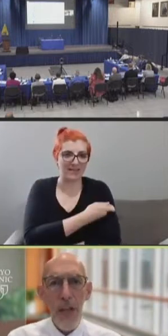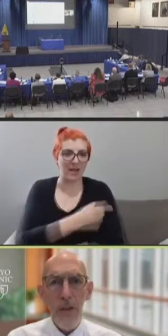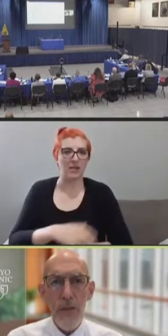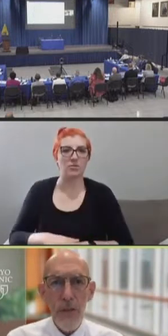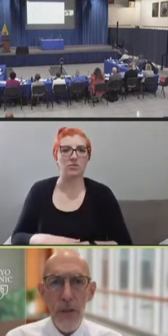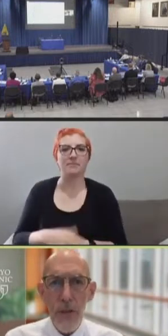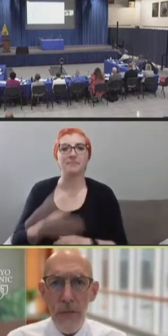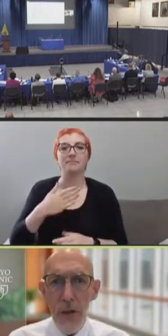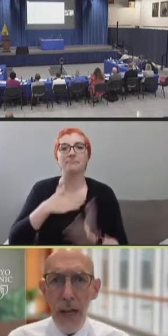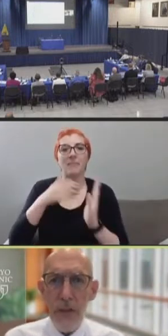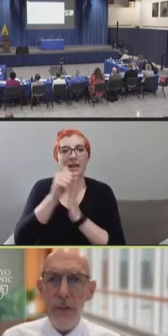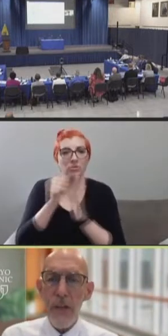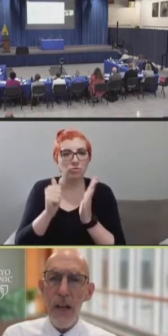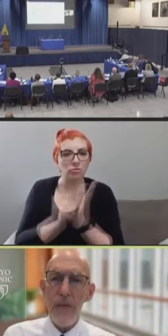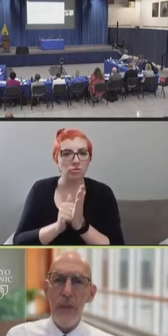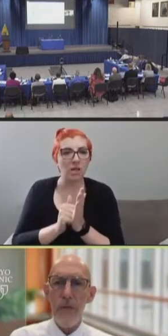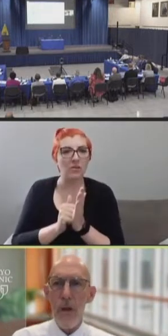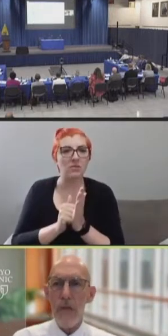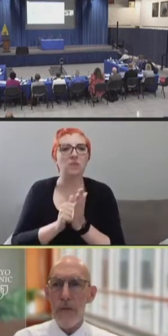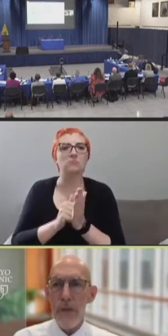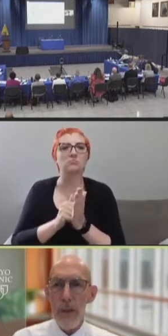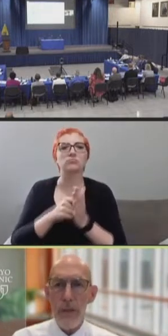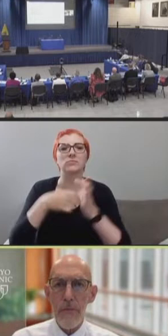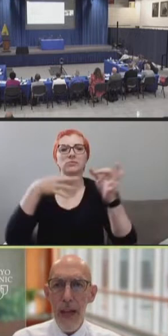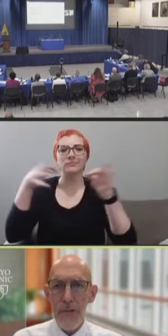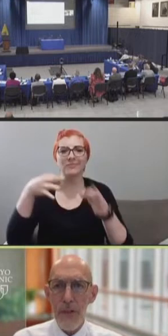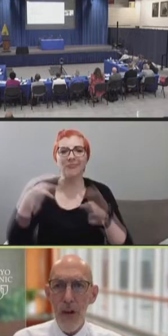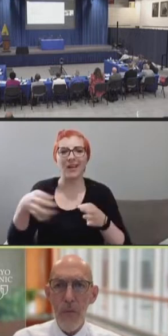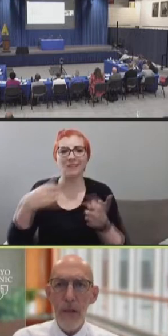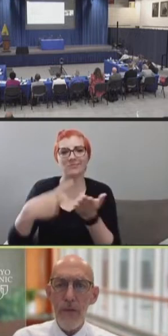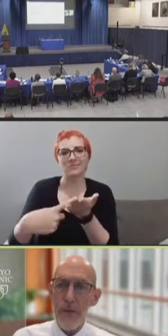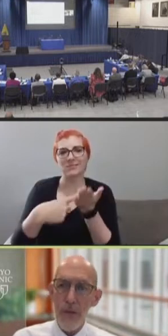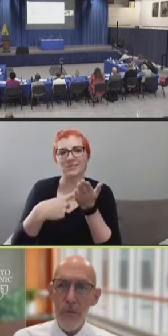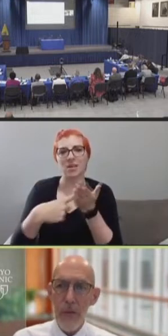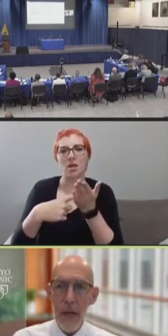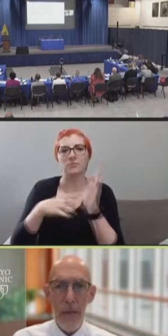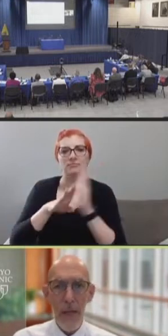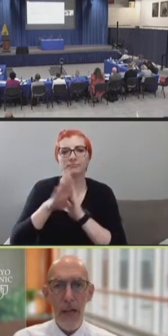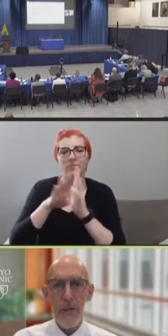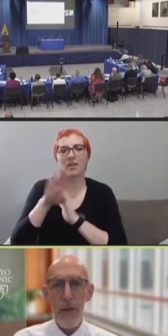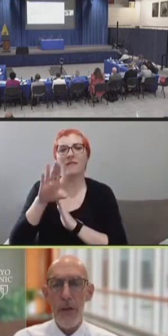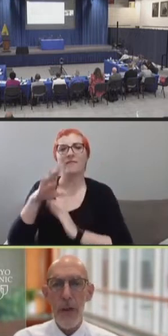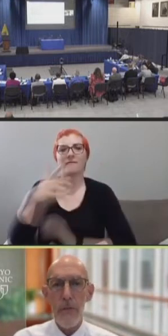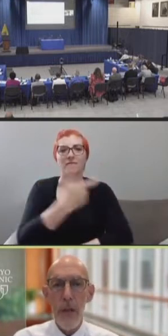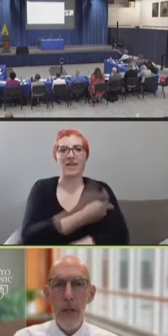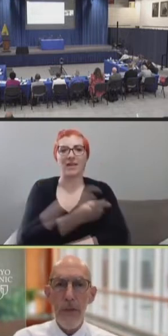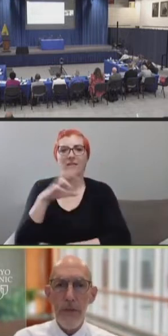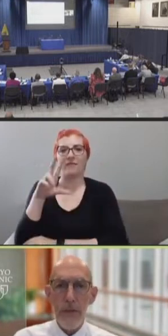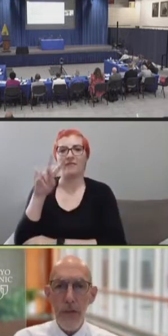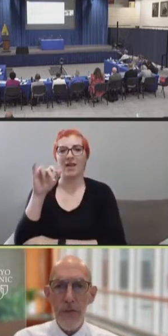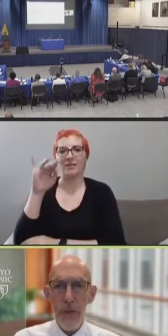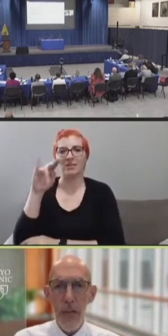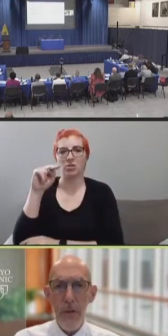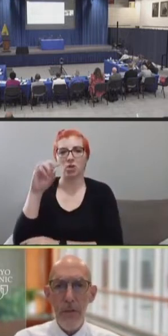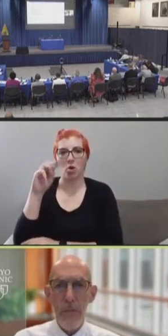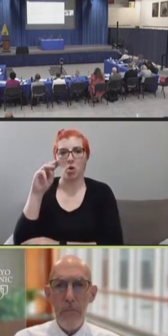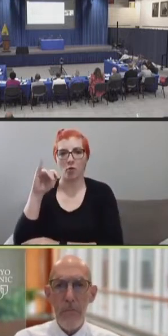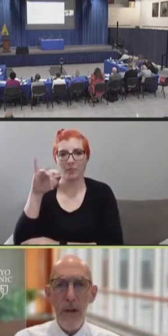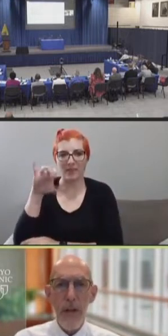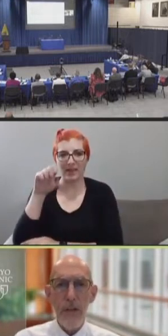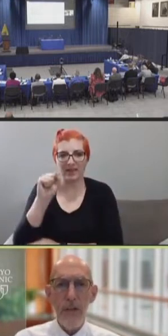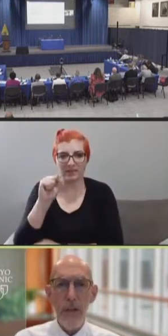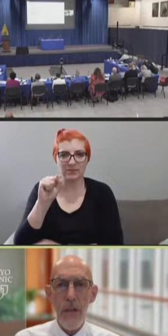My agenda is to define and discuss the evolving field of vaccinomics, a term you may or may not have heard of, discuss inhibitors